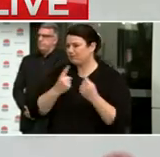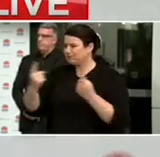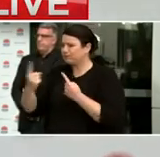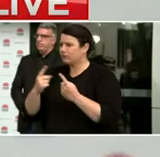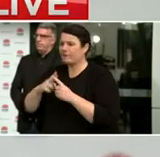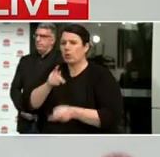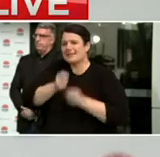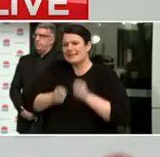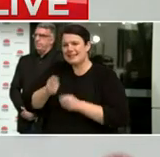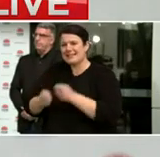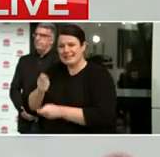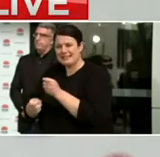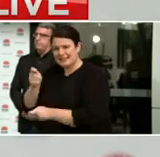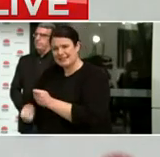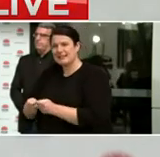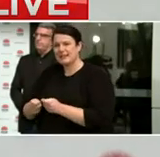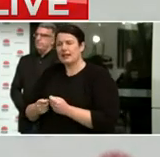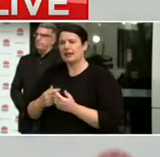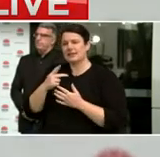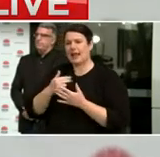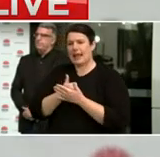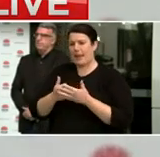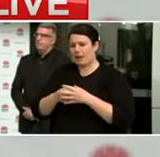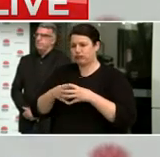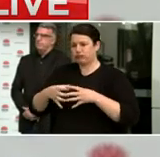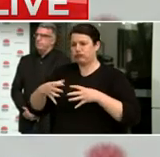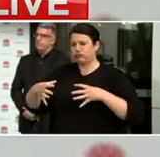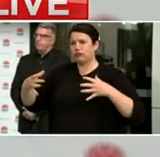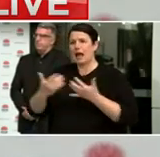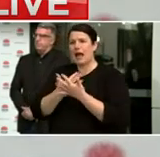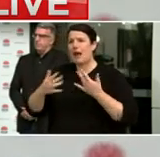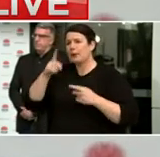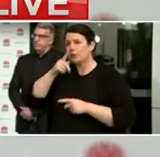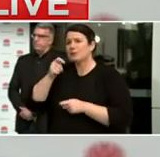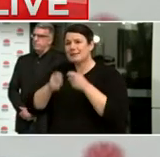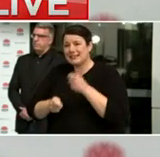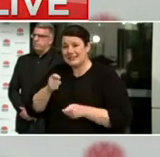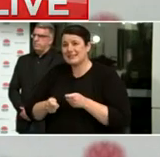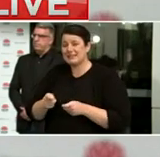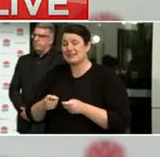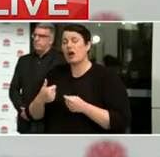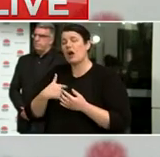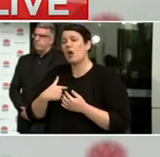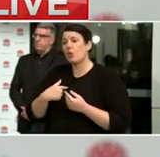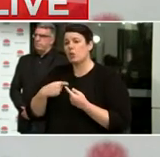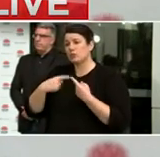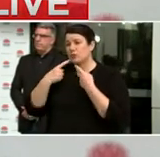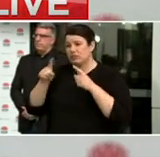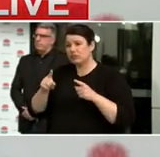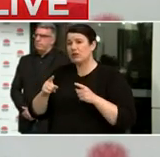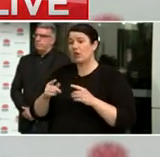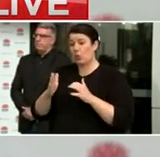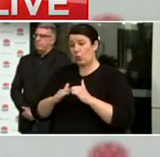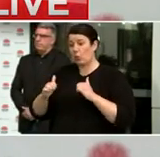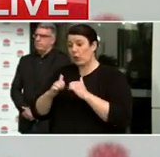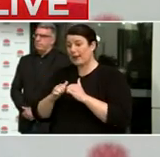we've continued to see an increase in testing numbers. And my message to the community is to please, our services are open over